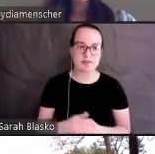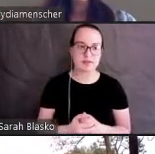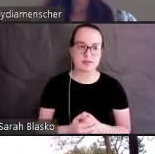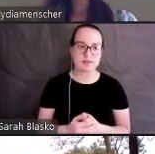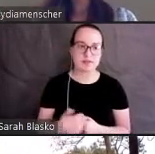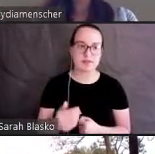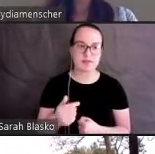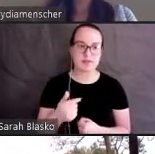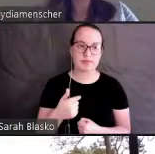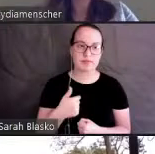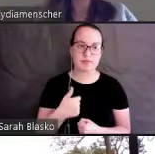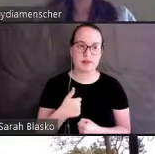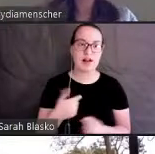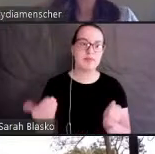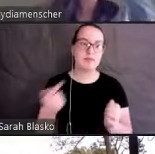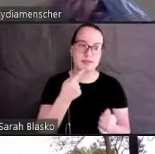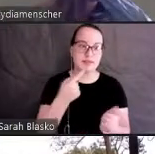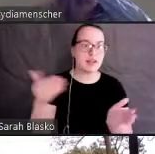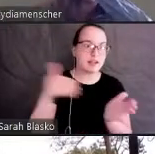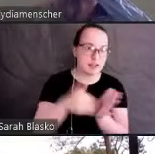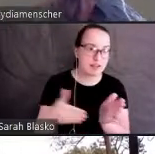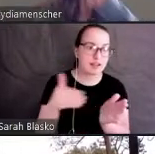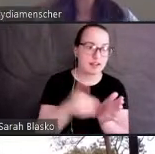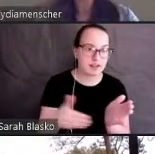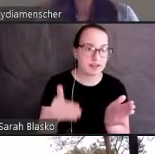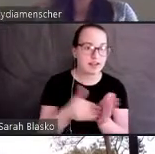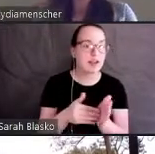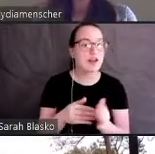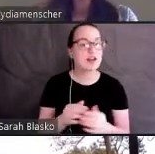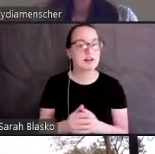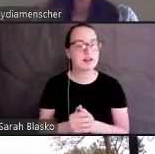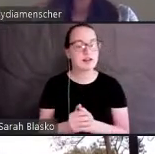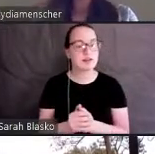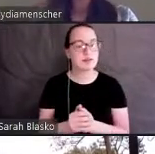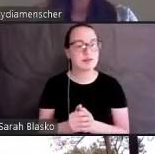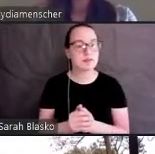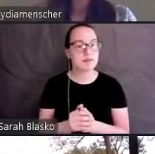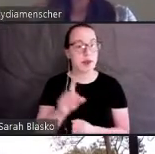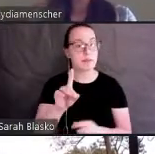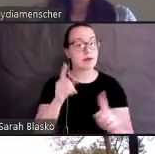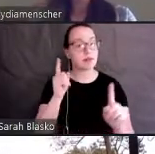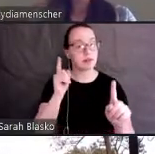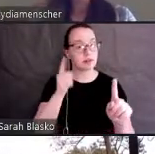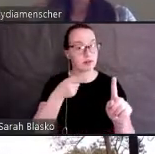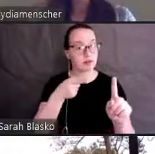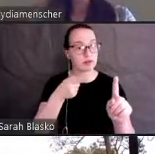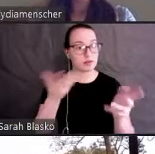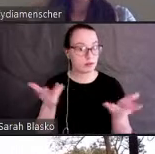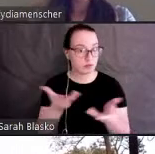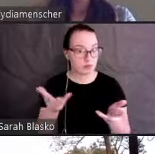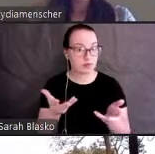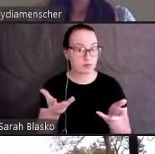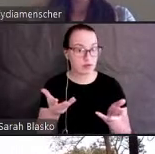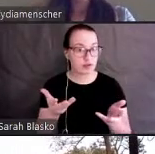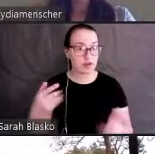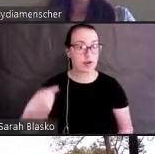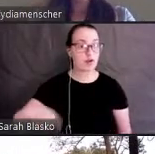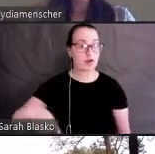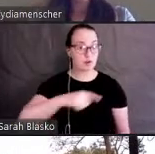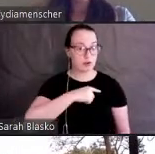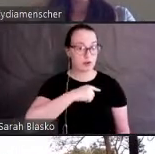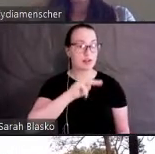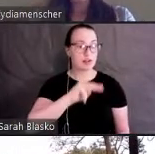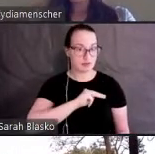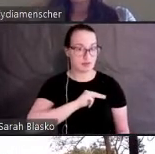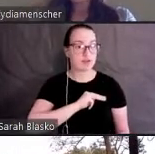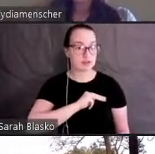accomplish, but my goal here is just to remind us that we are the mission. We're